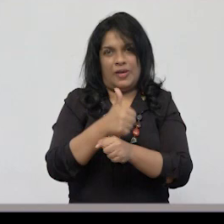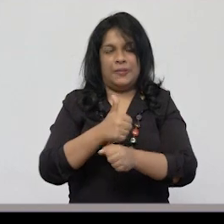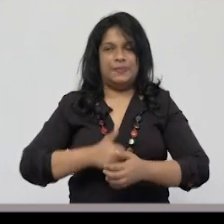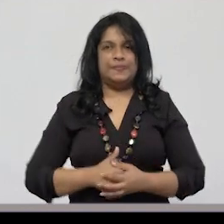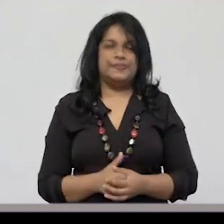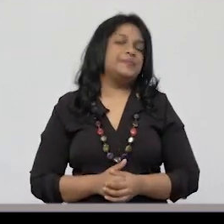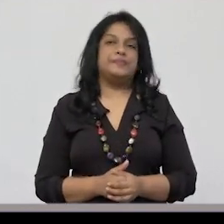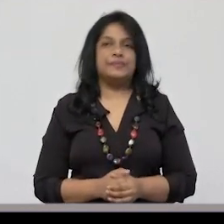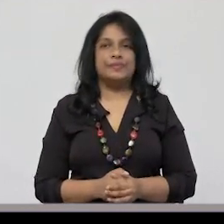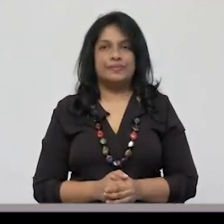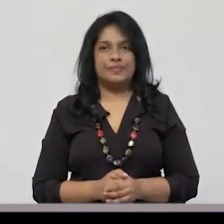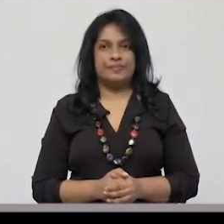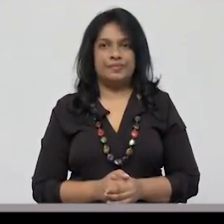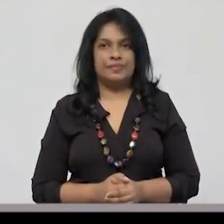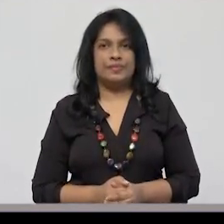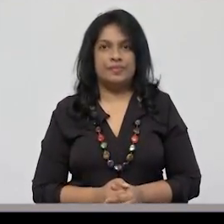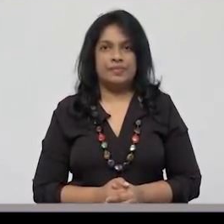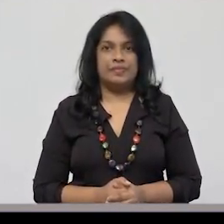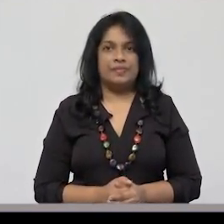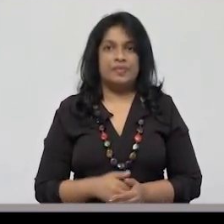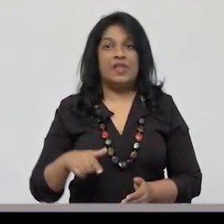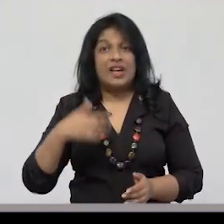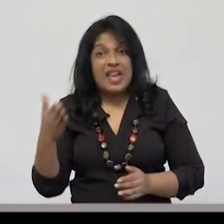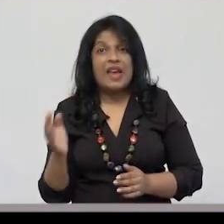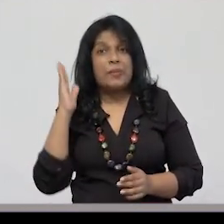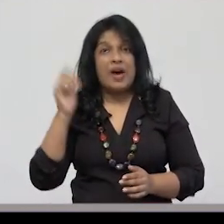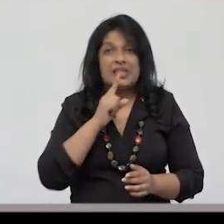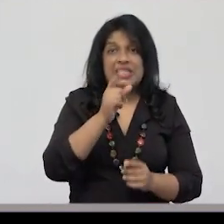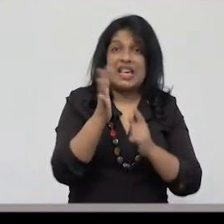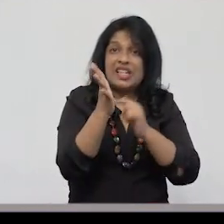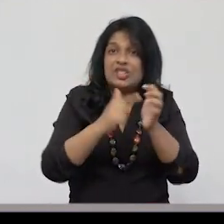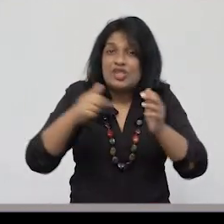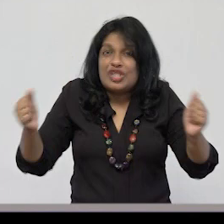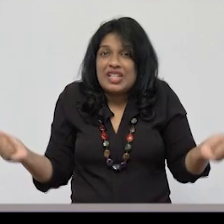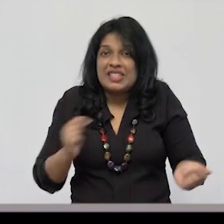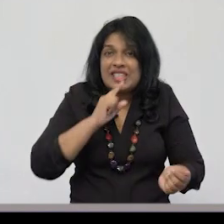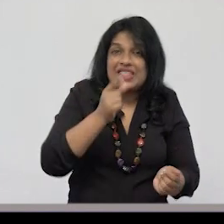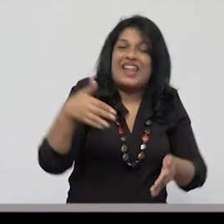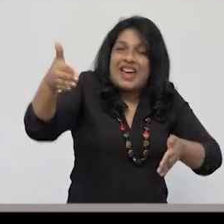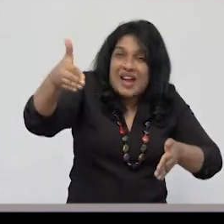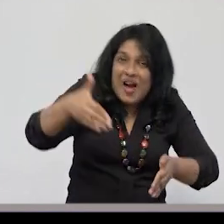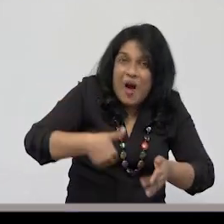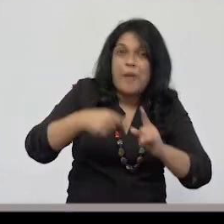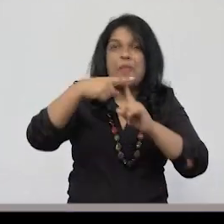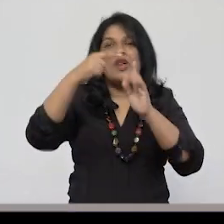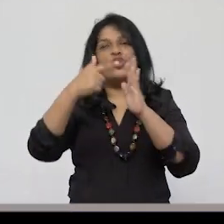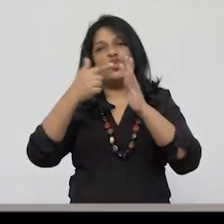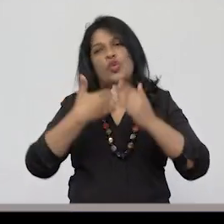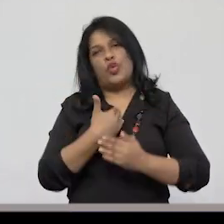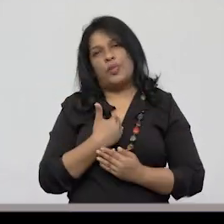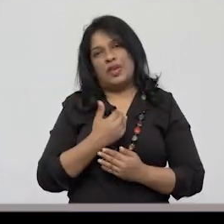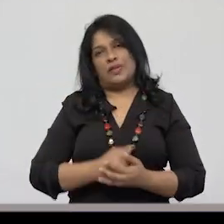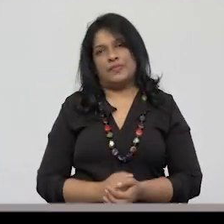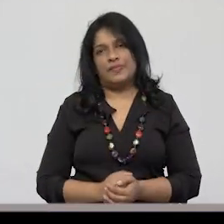say, come to anything else. He said, come to me. Come to Christ. The second thing he says is,